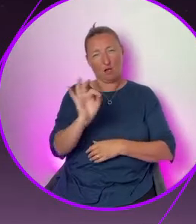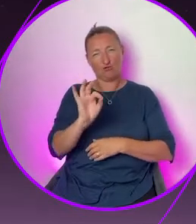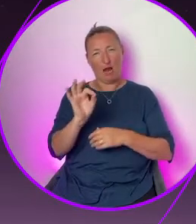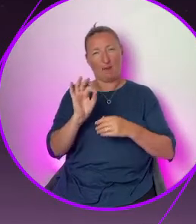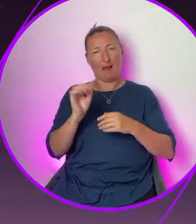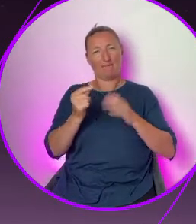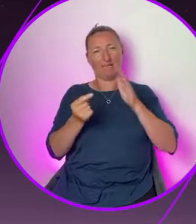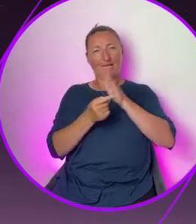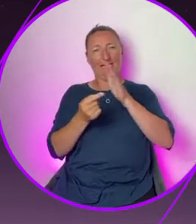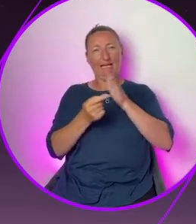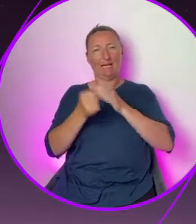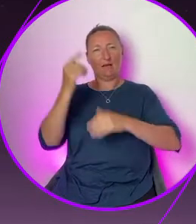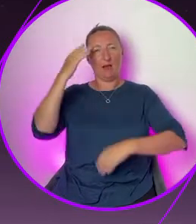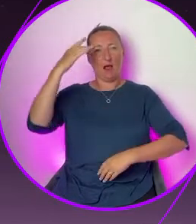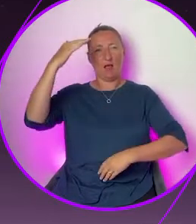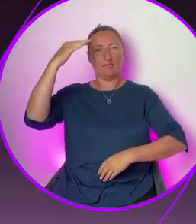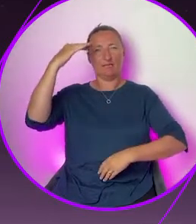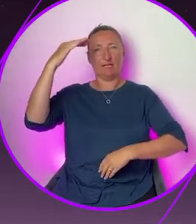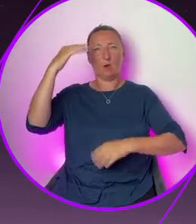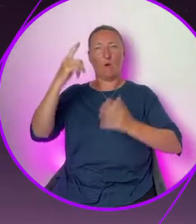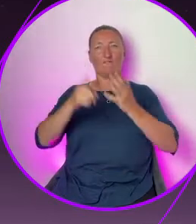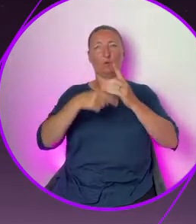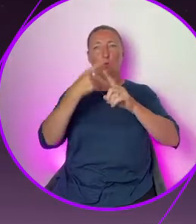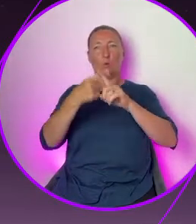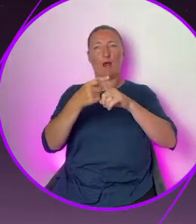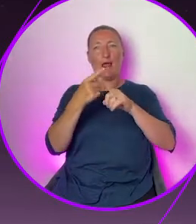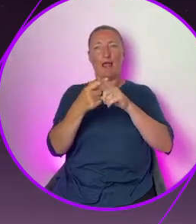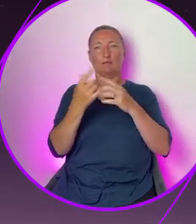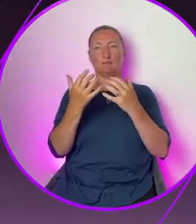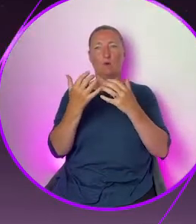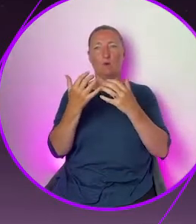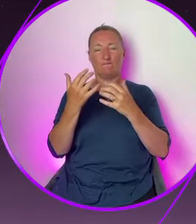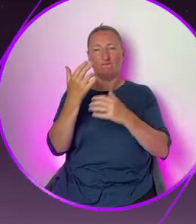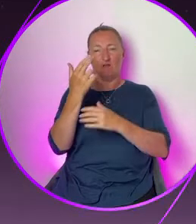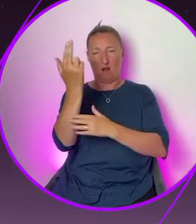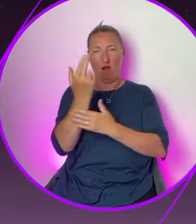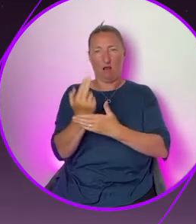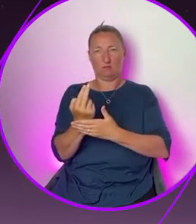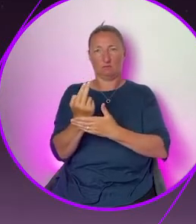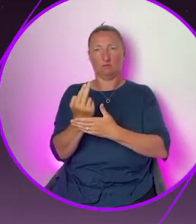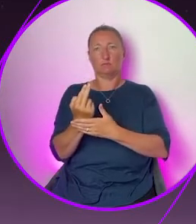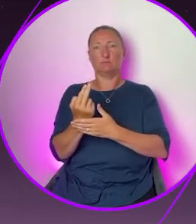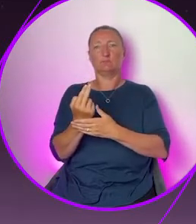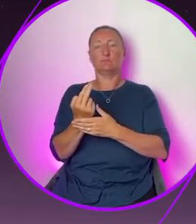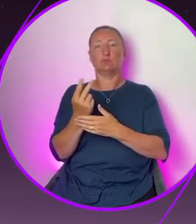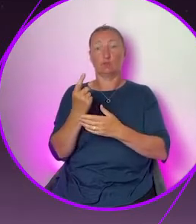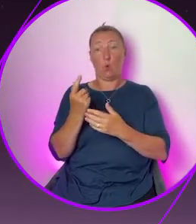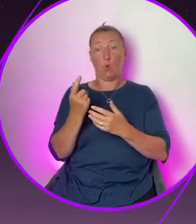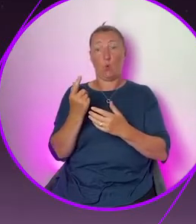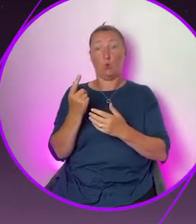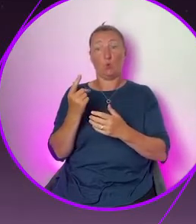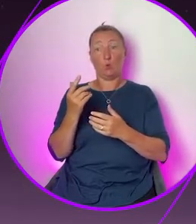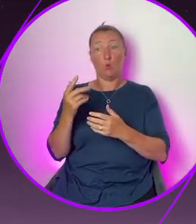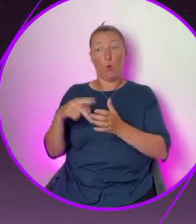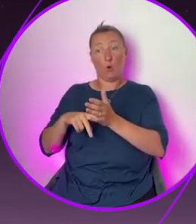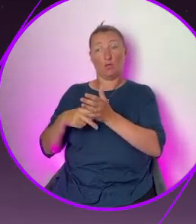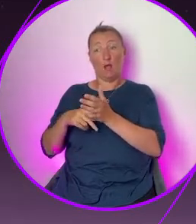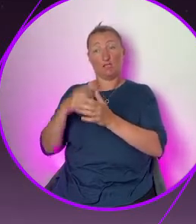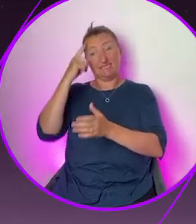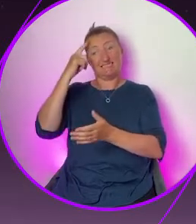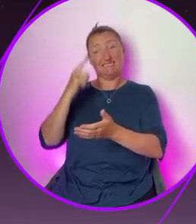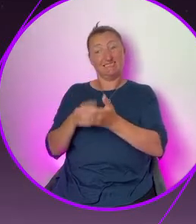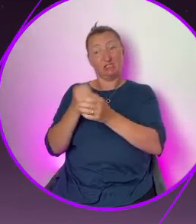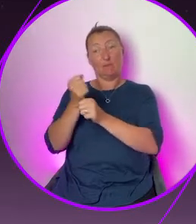ideas around UX of art, namely that organizational decision making should be based around the